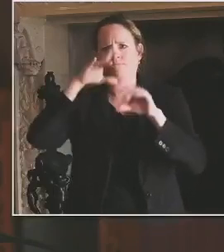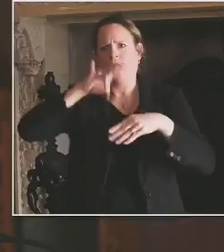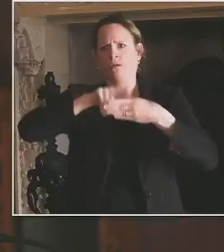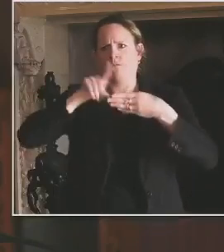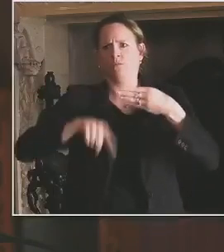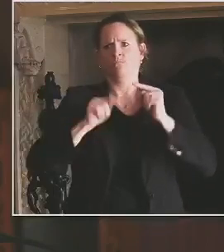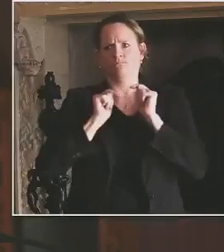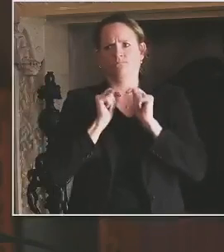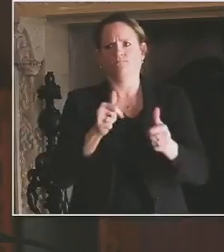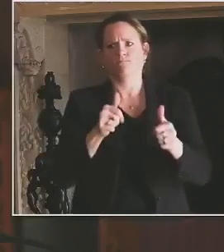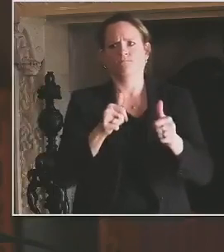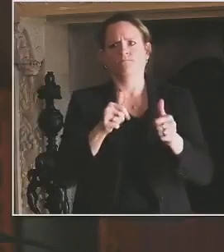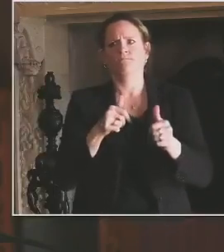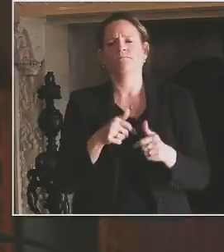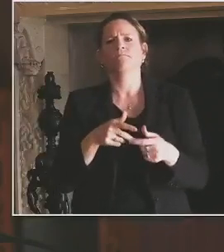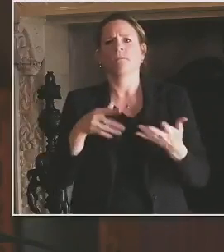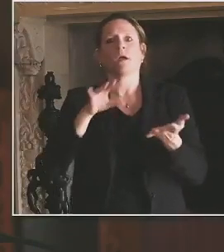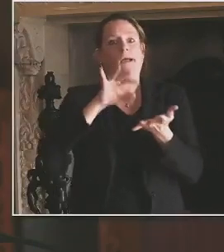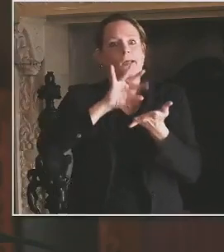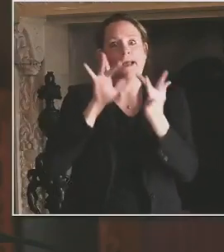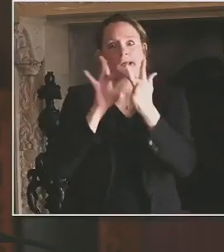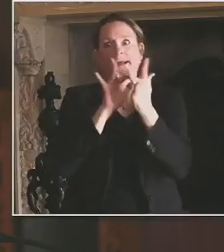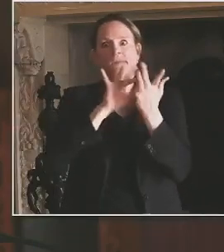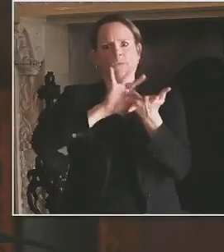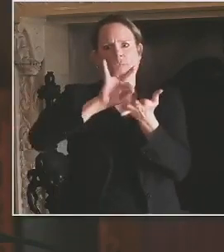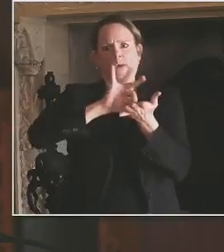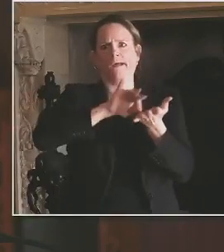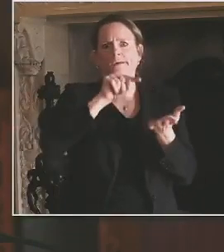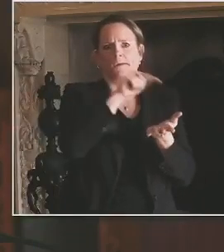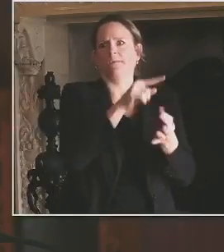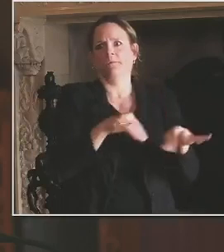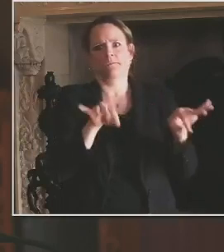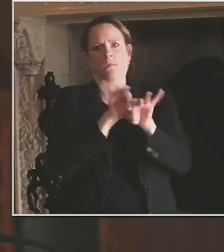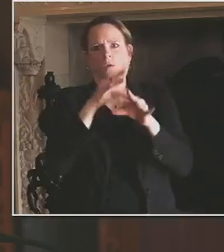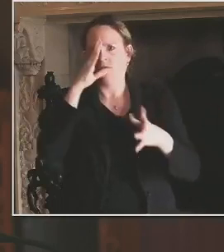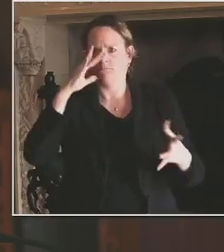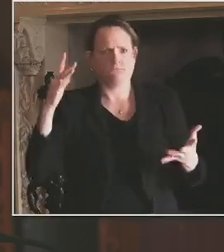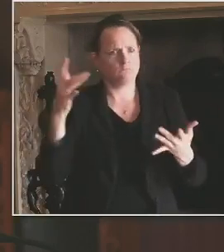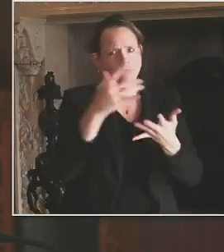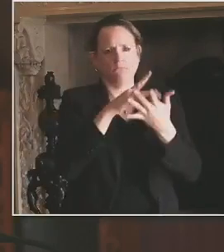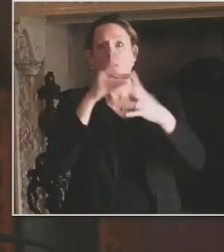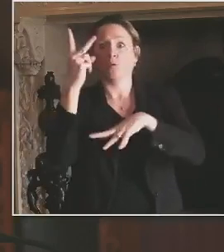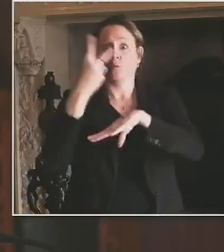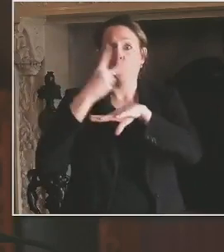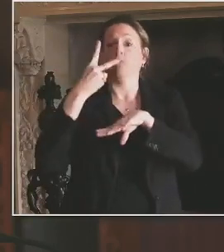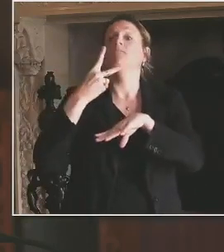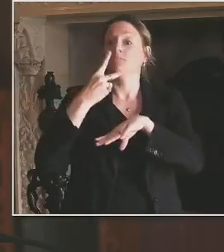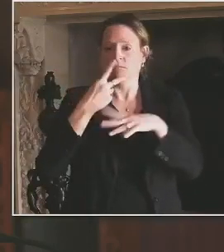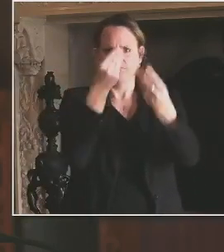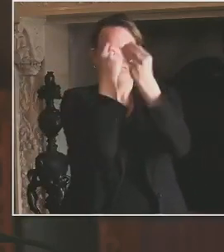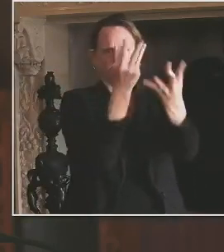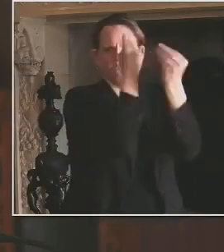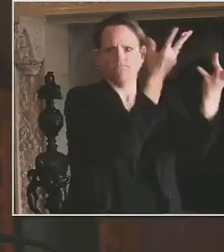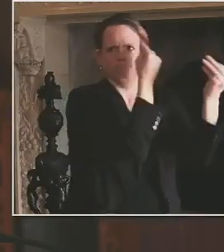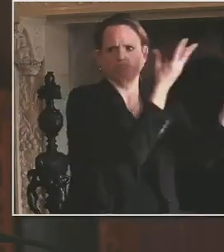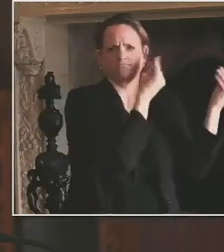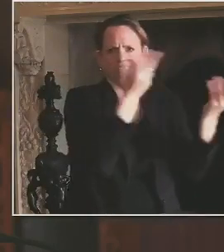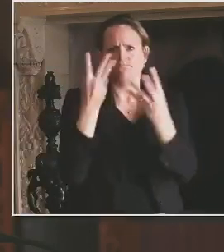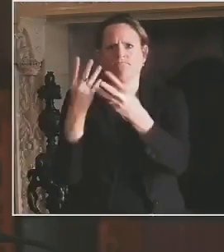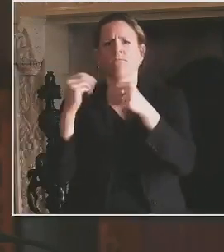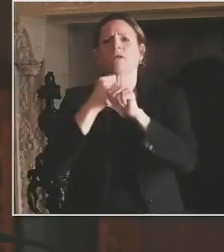really quickly, because it is chasing those contacts, making sure they understand how to safely isolate, quarantine,